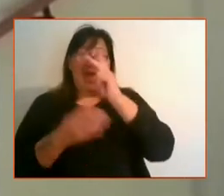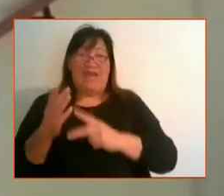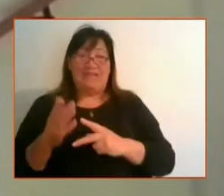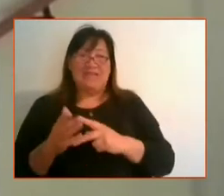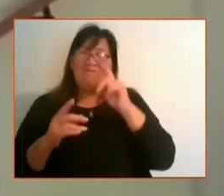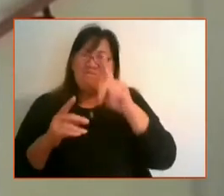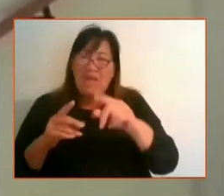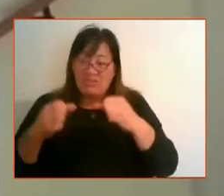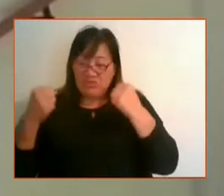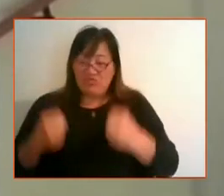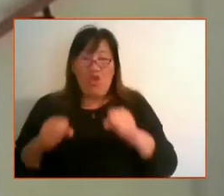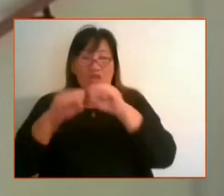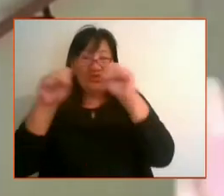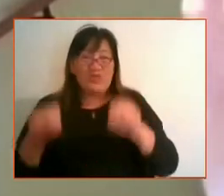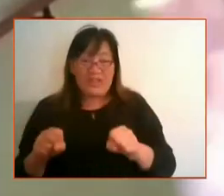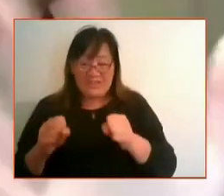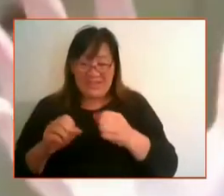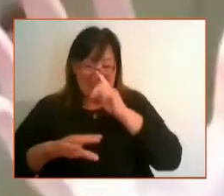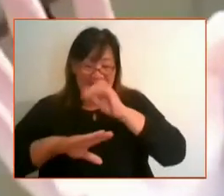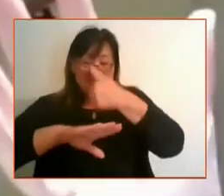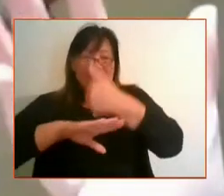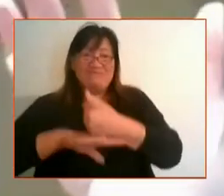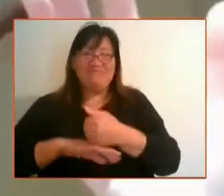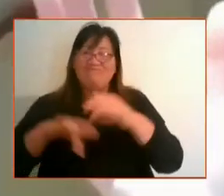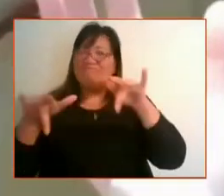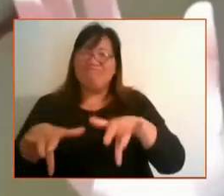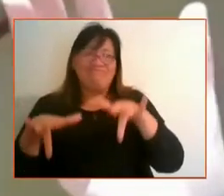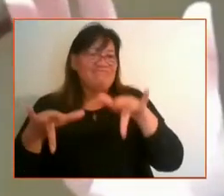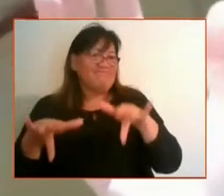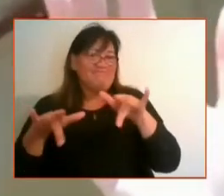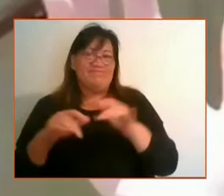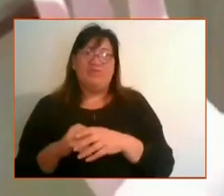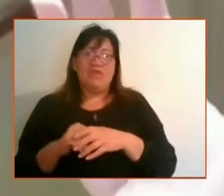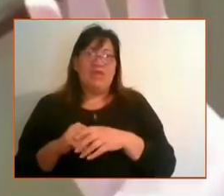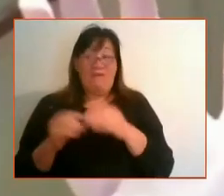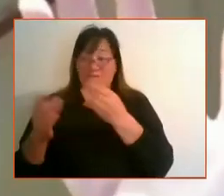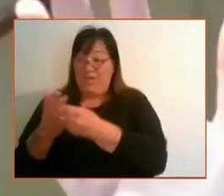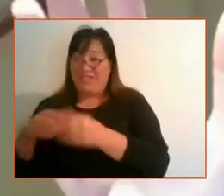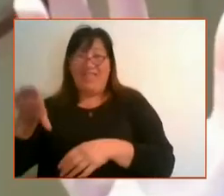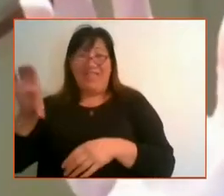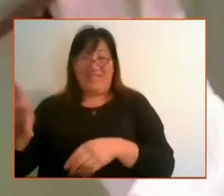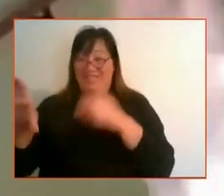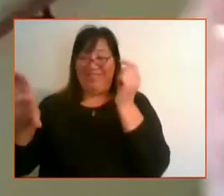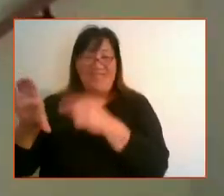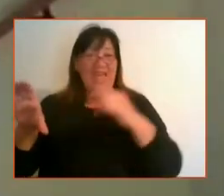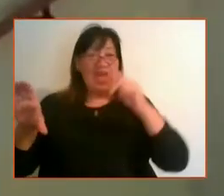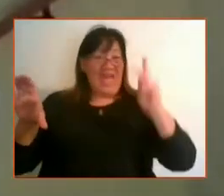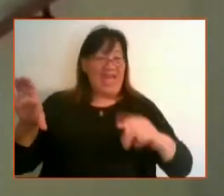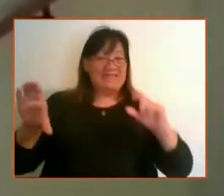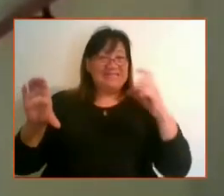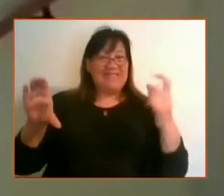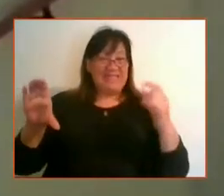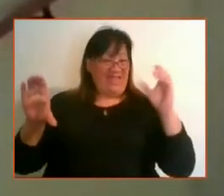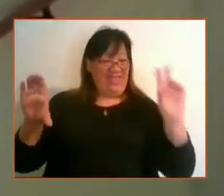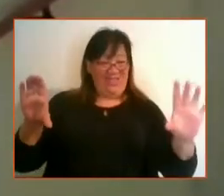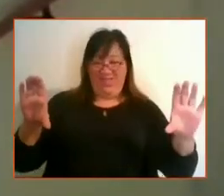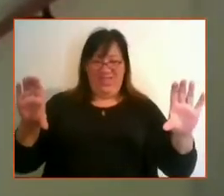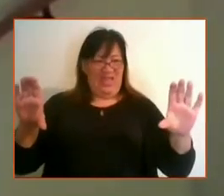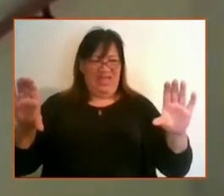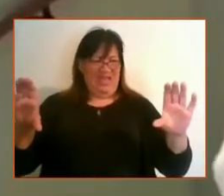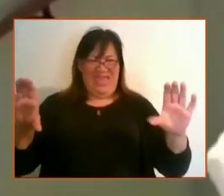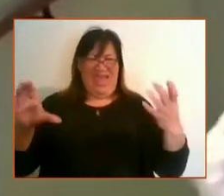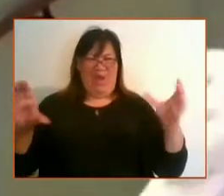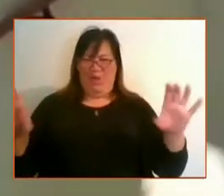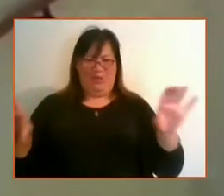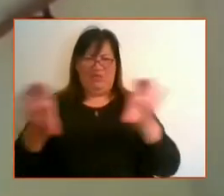structure to distribute it. The arts community awaits one side, the funding the other, and in the middle of the work is desperately trying to figure